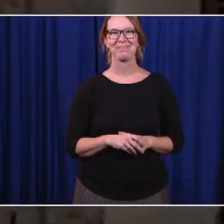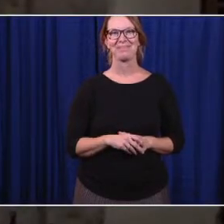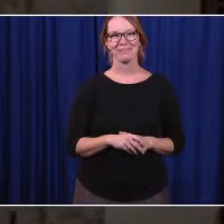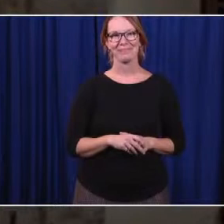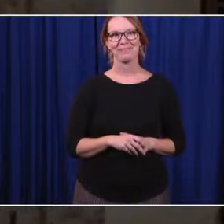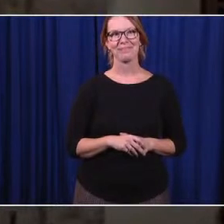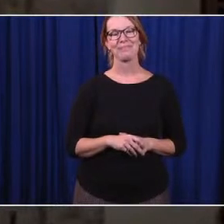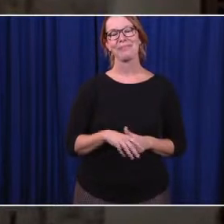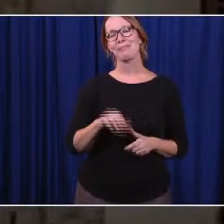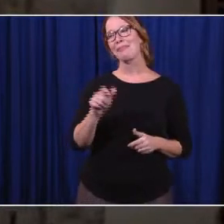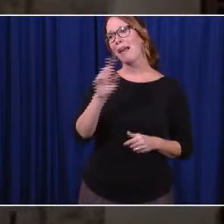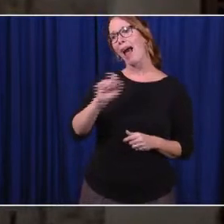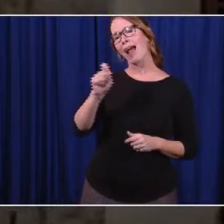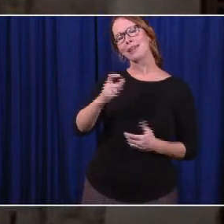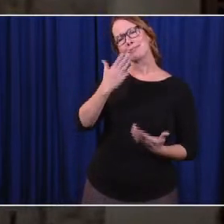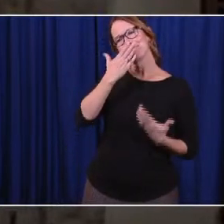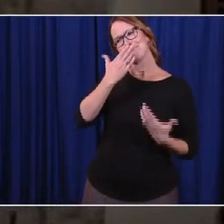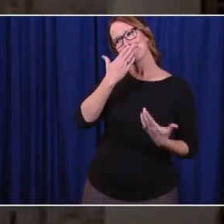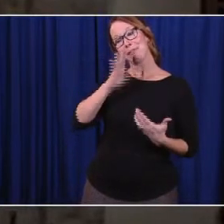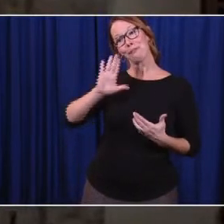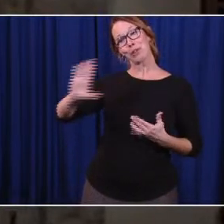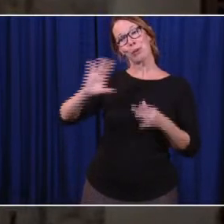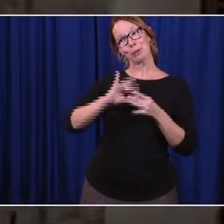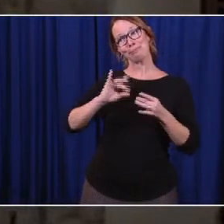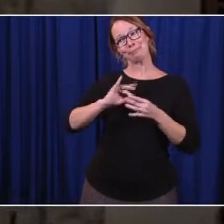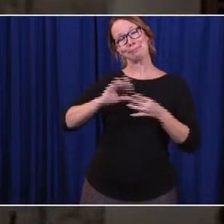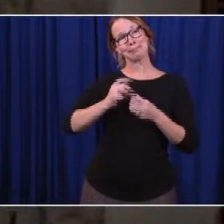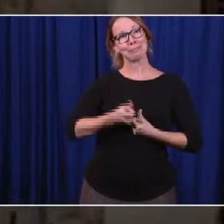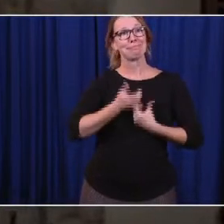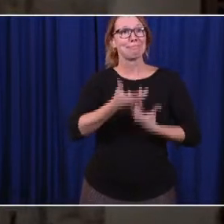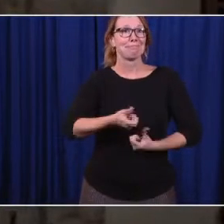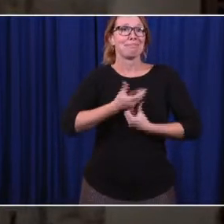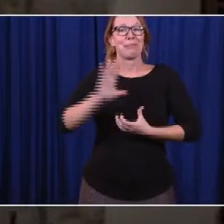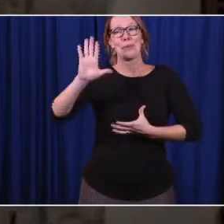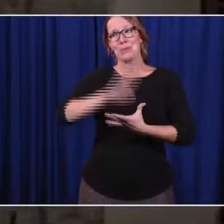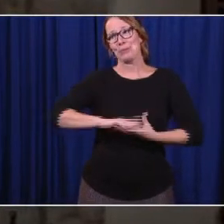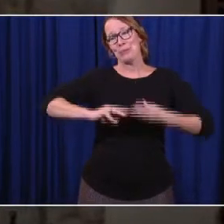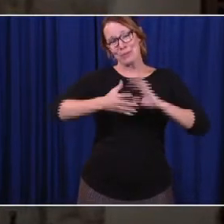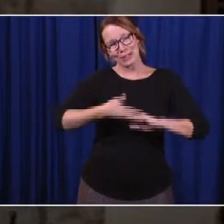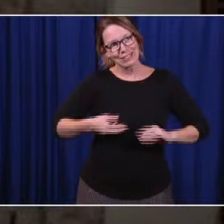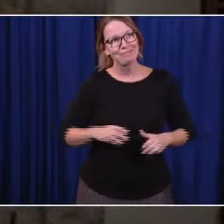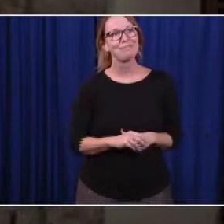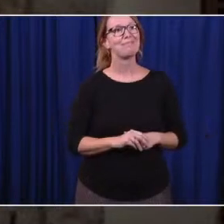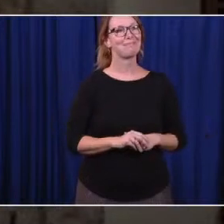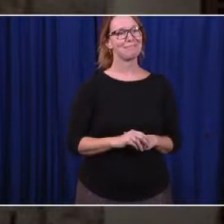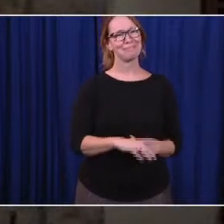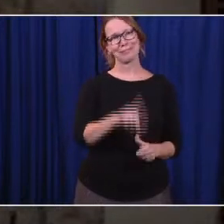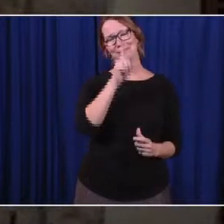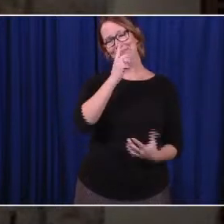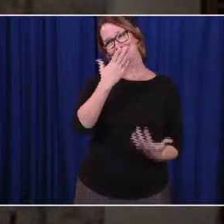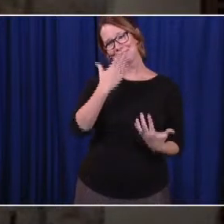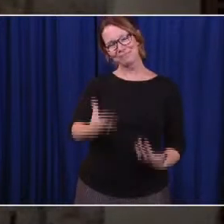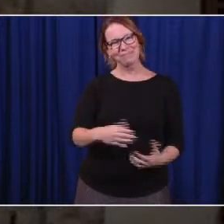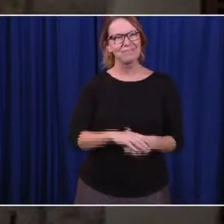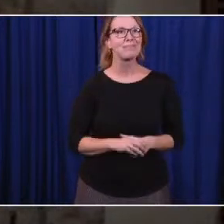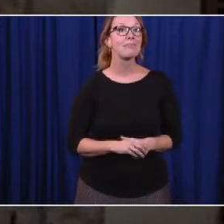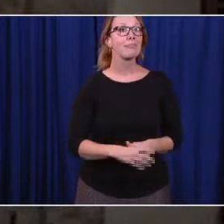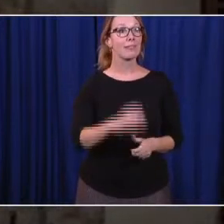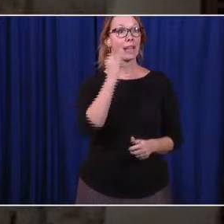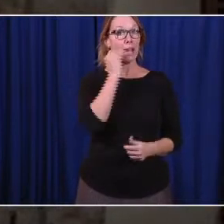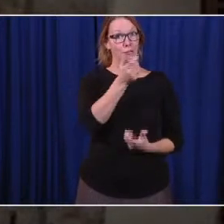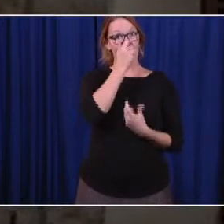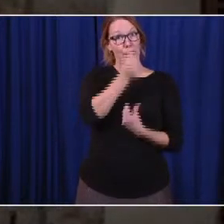Well, Alex, thank you very, very much for sharing your story with us. We're very, very grateful. If you're interested